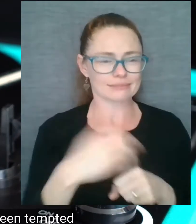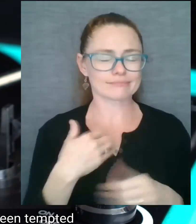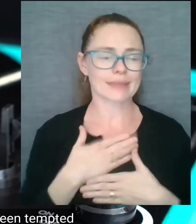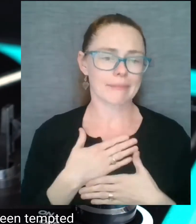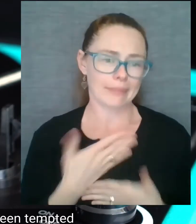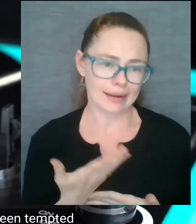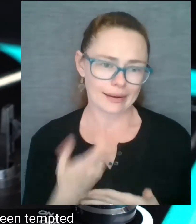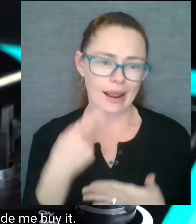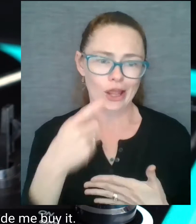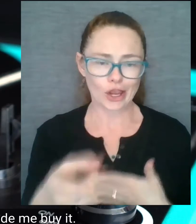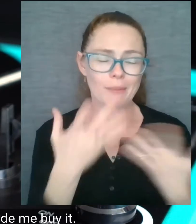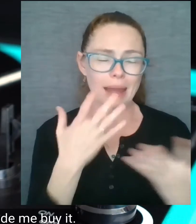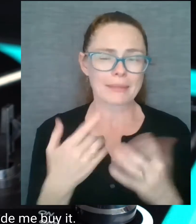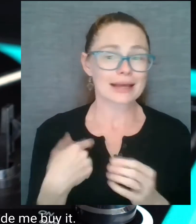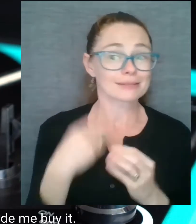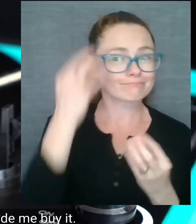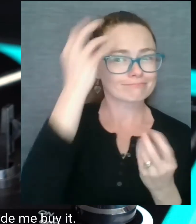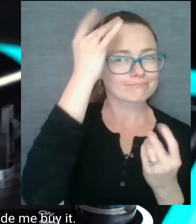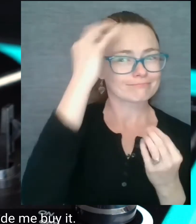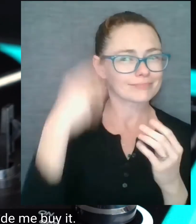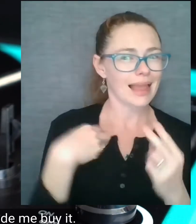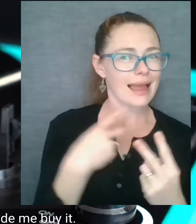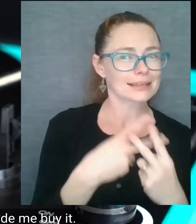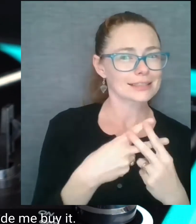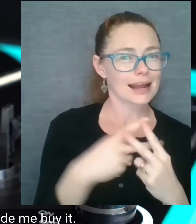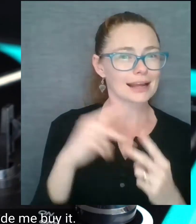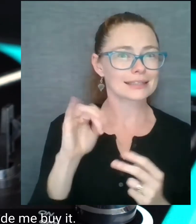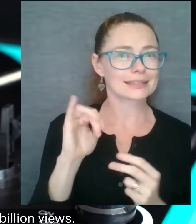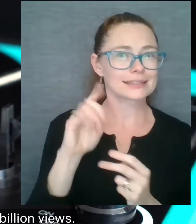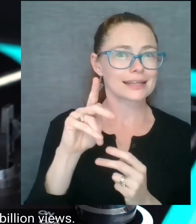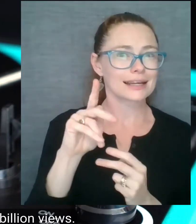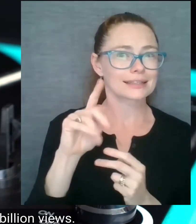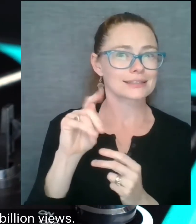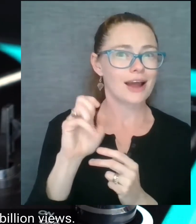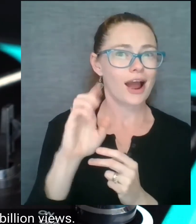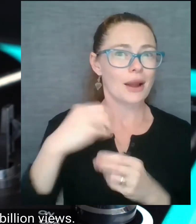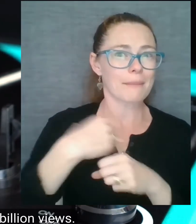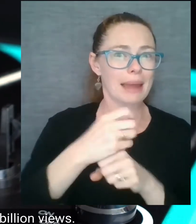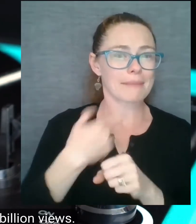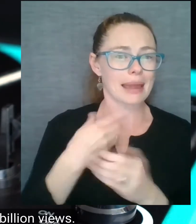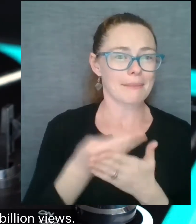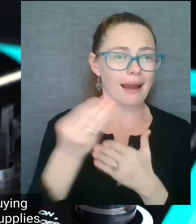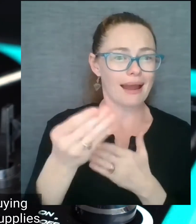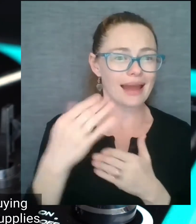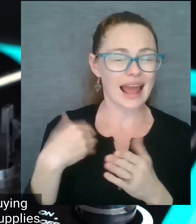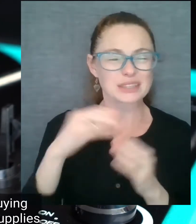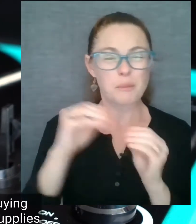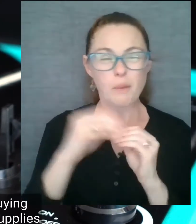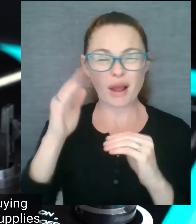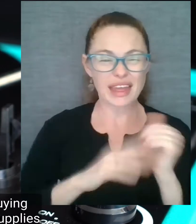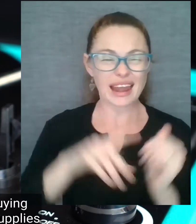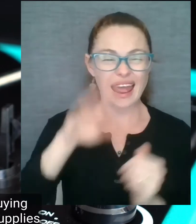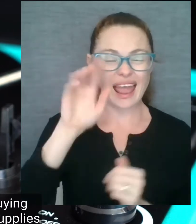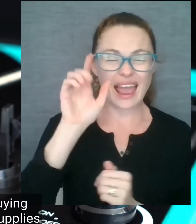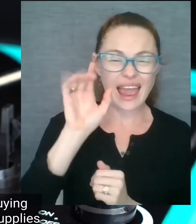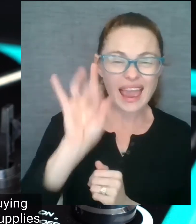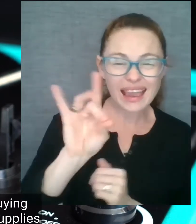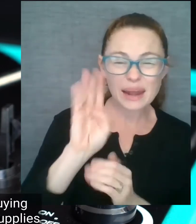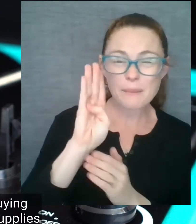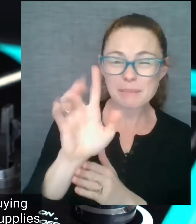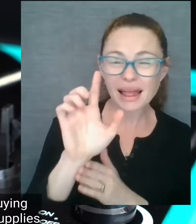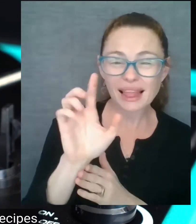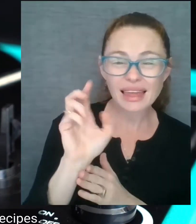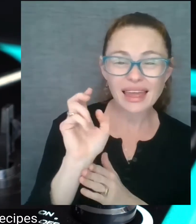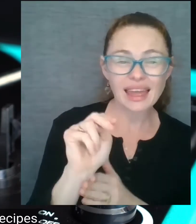you may have already been tempted by hashtag TikTok made me buy it, which has more than 8 billion views and has fans buying books,